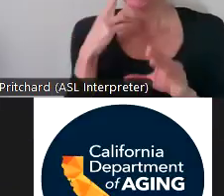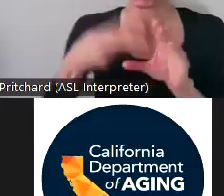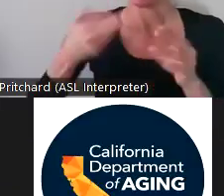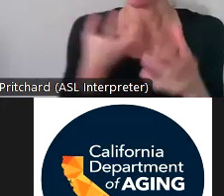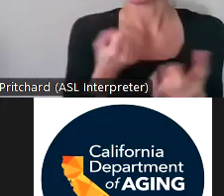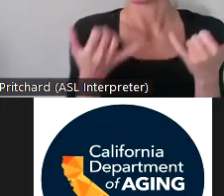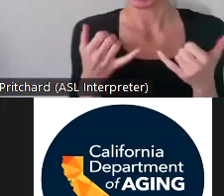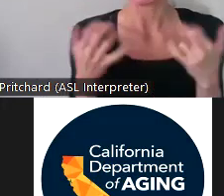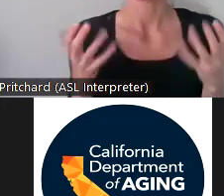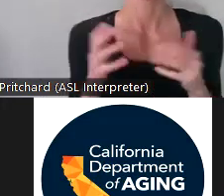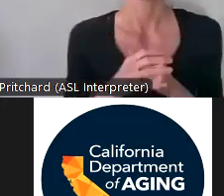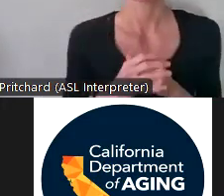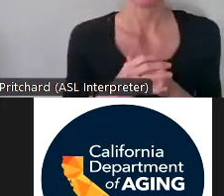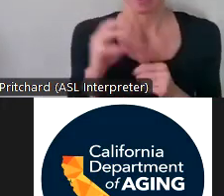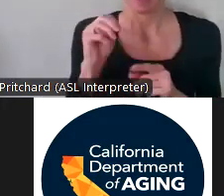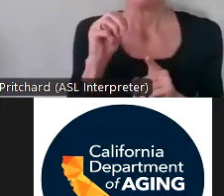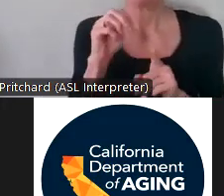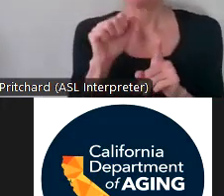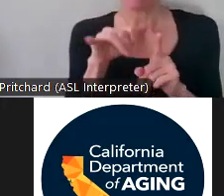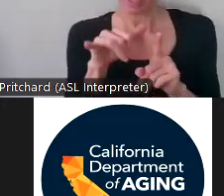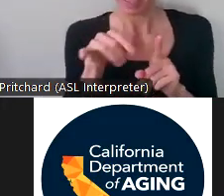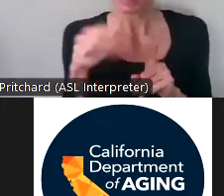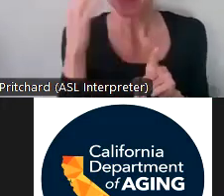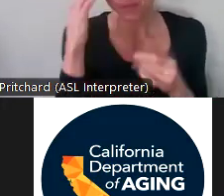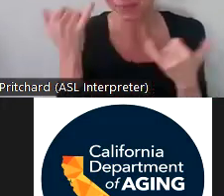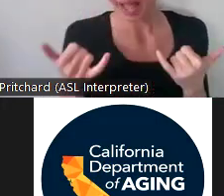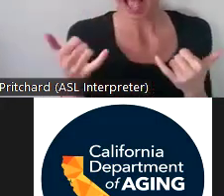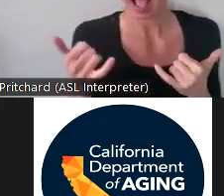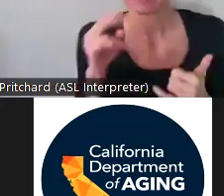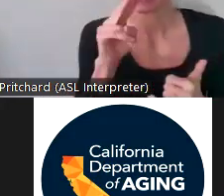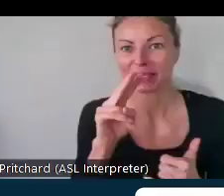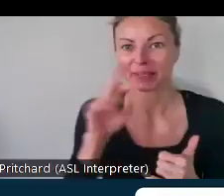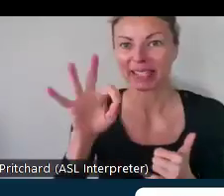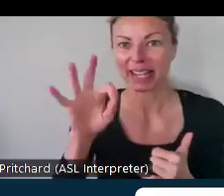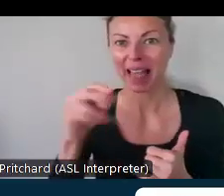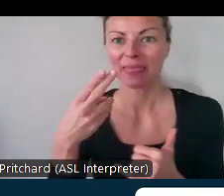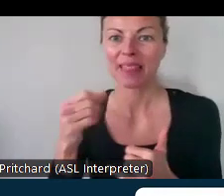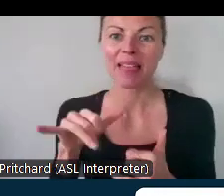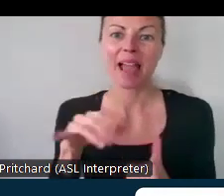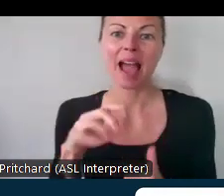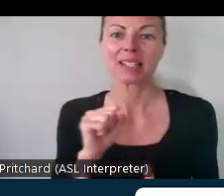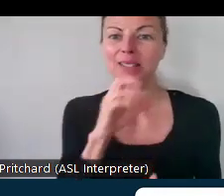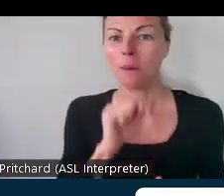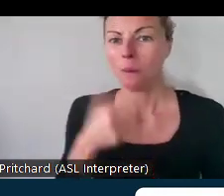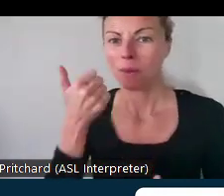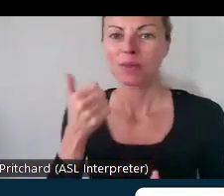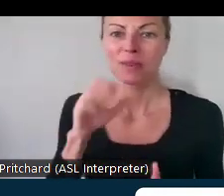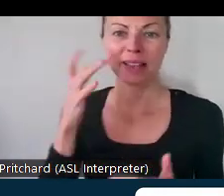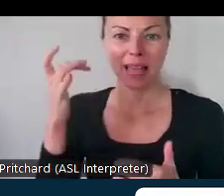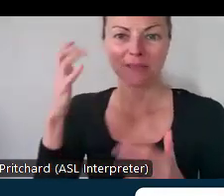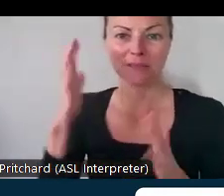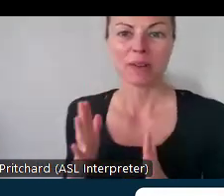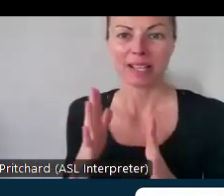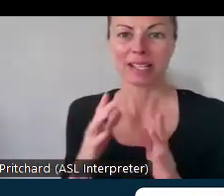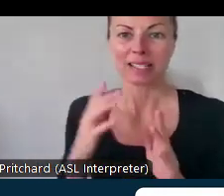today. May, as you know by now, on the 29th is Older Californians Month. And this year's theme